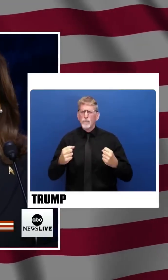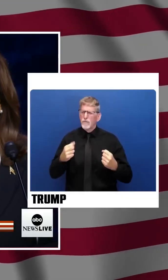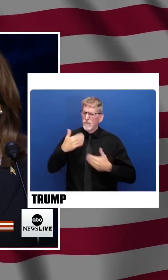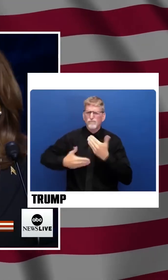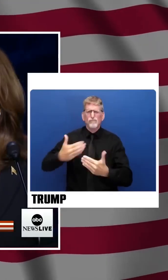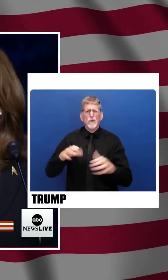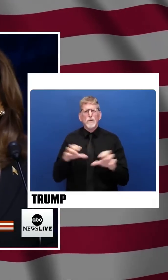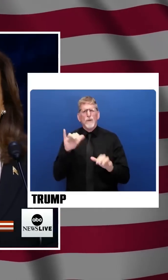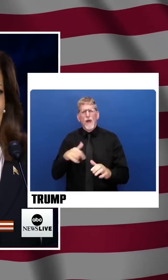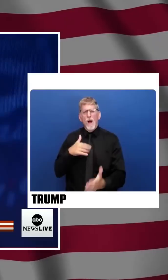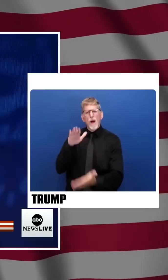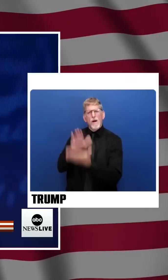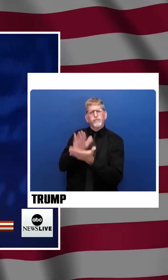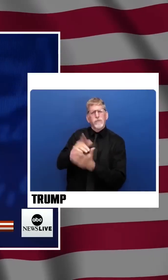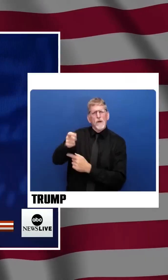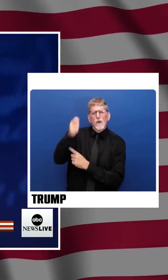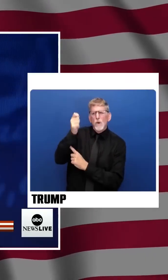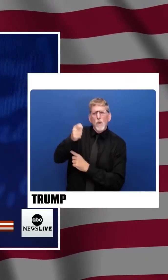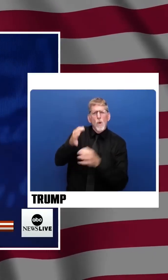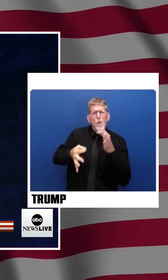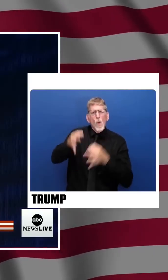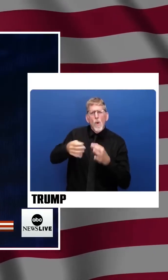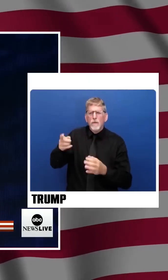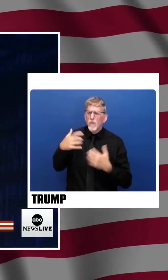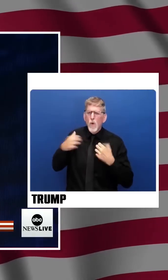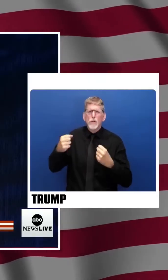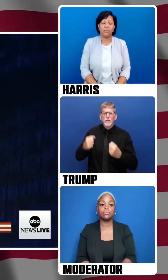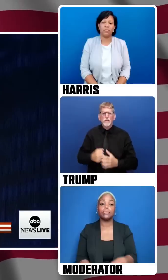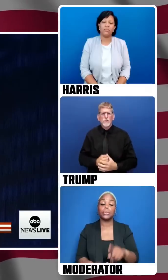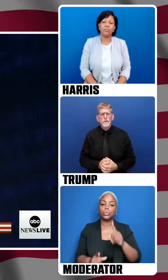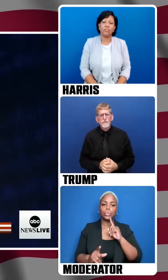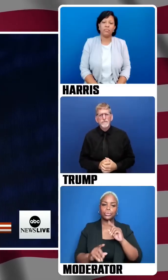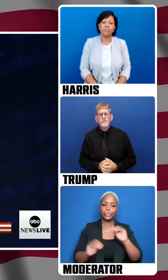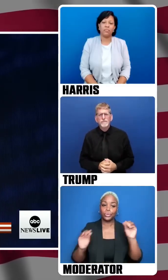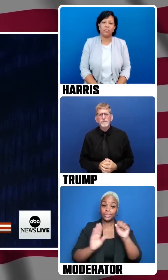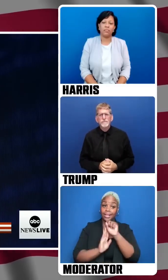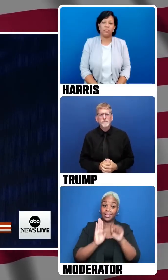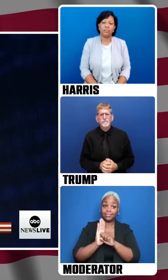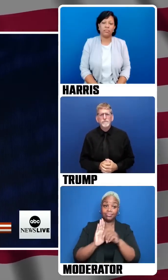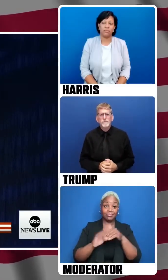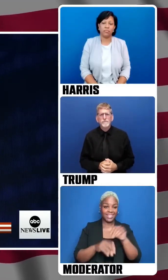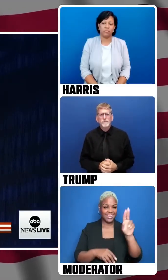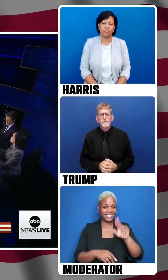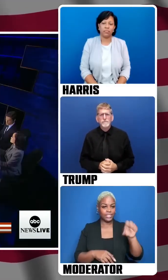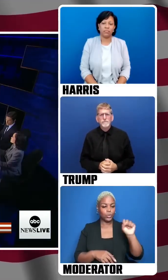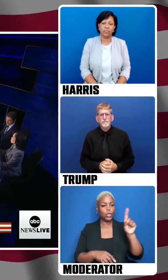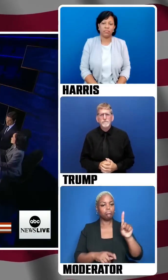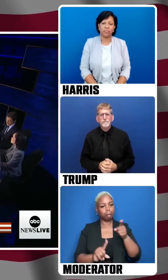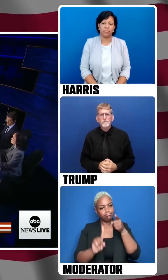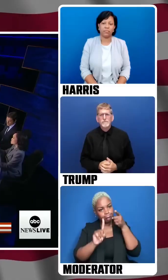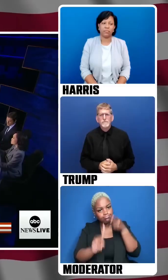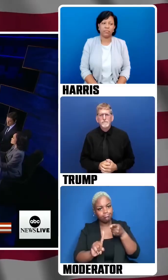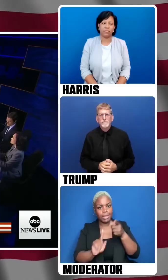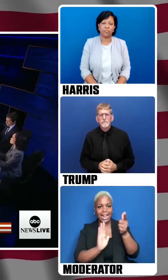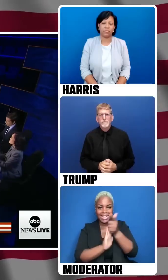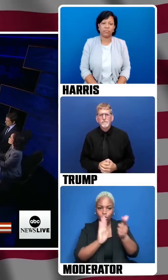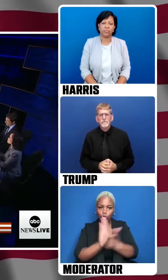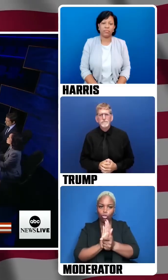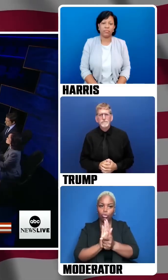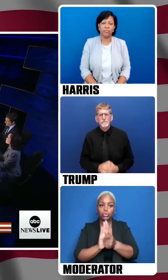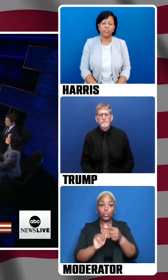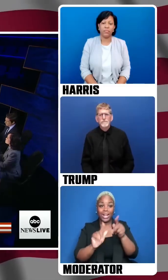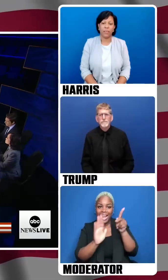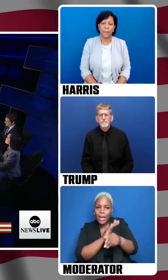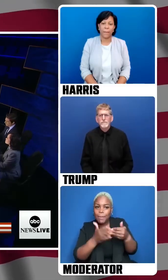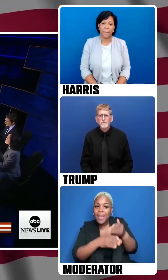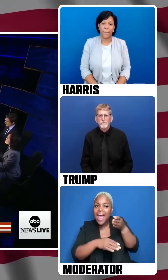6 justices. There is no state in this country where it is legal to kill a baby after it's born. Madam Vice President, I want to get your response to